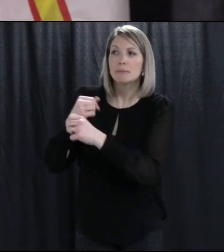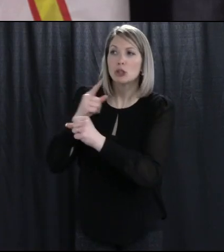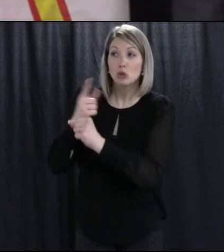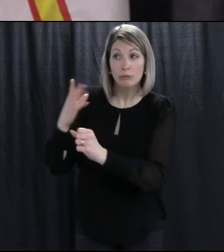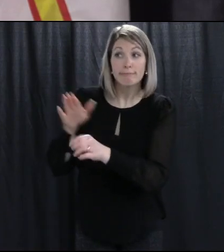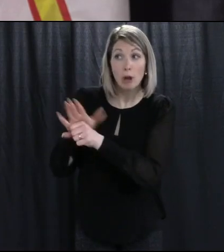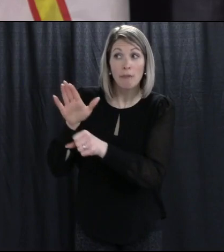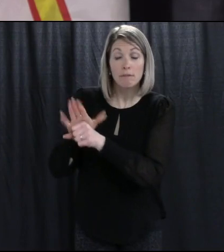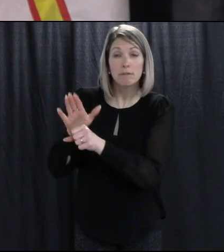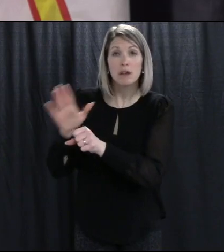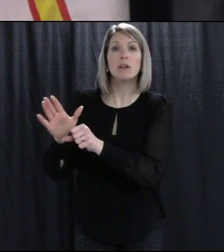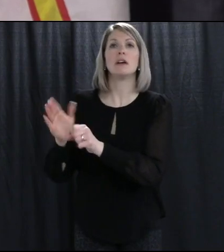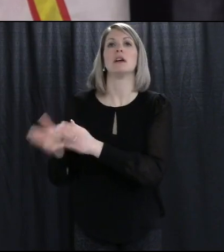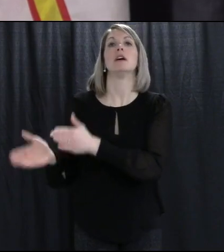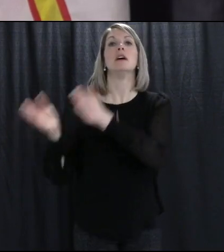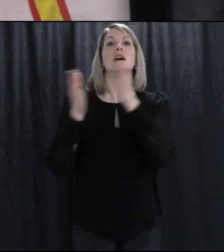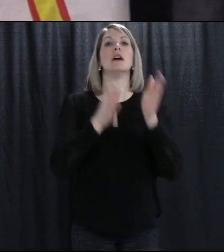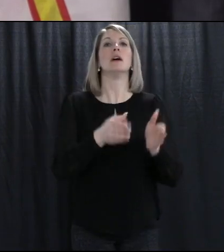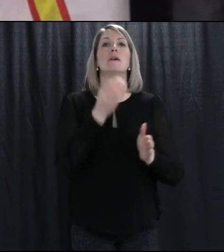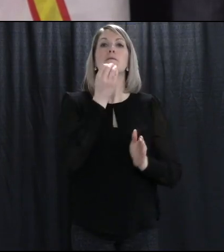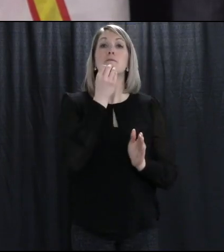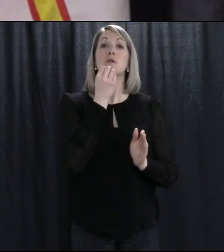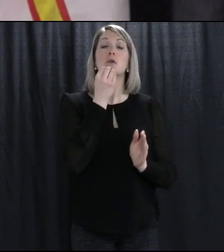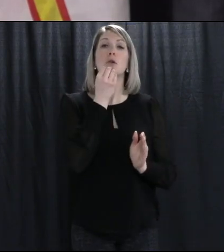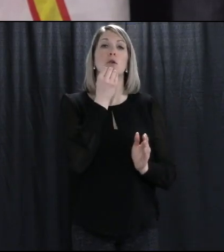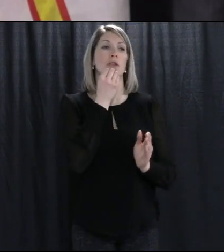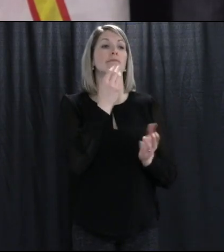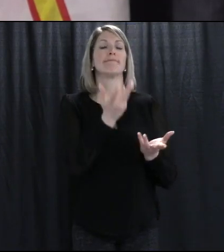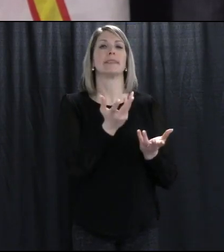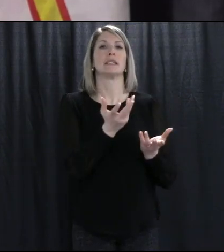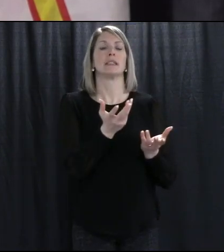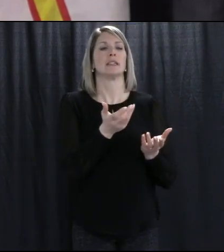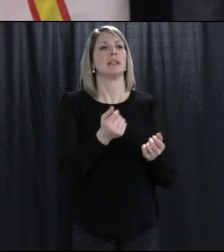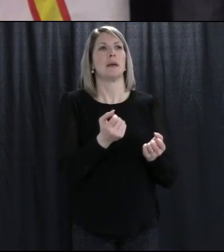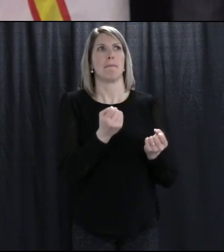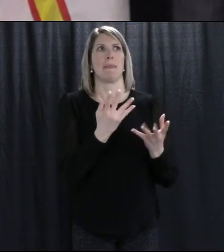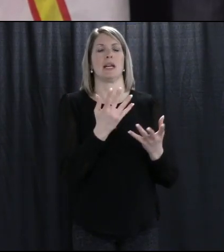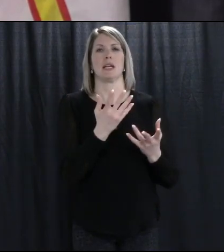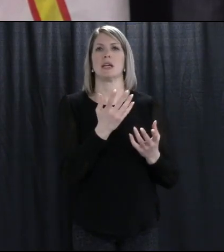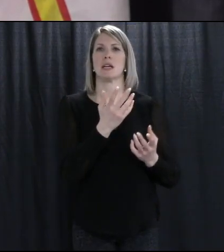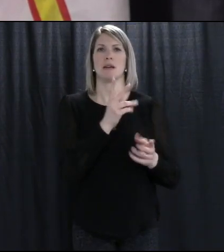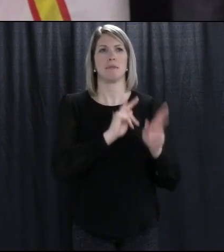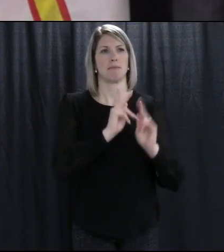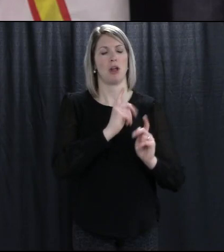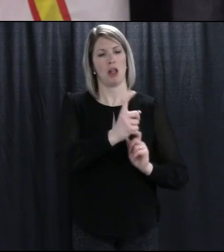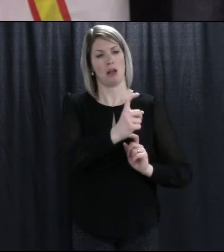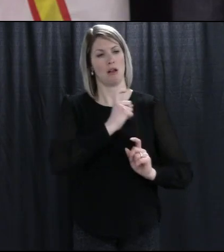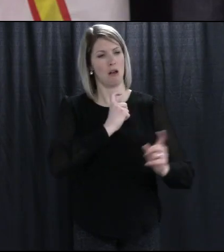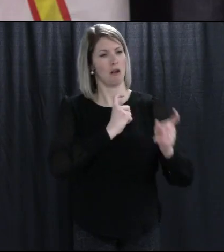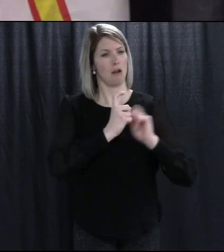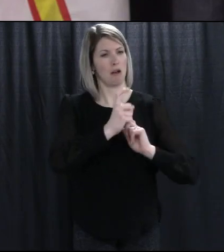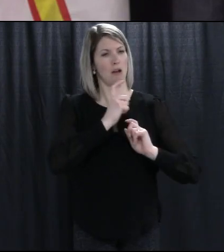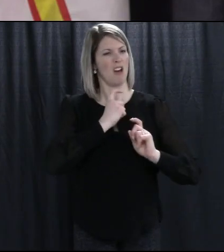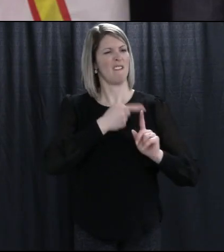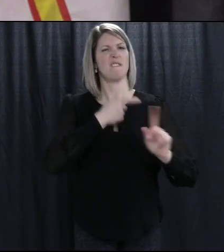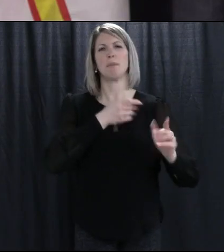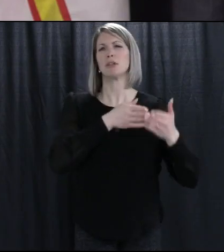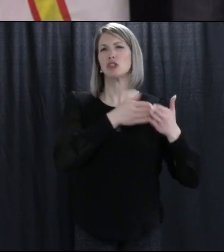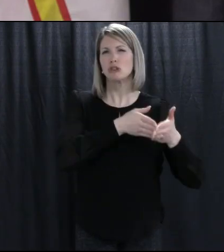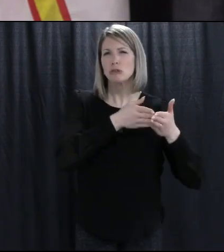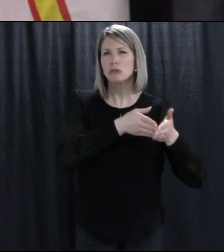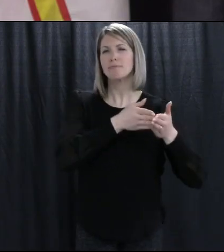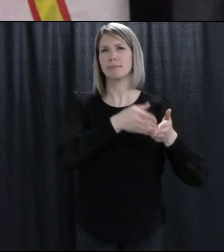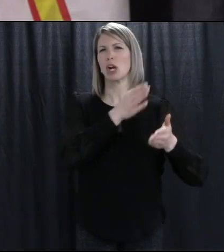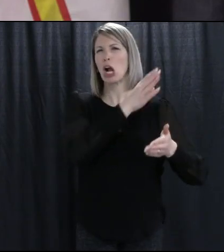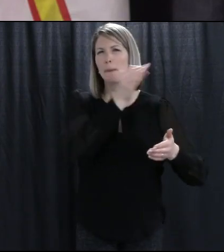food supplies and food security within our province, I had a number of calls yesterday with major distributors that would